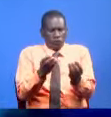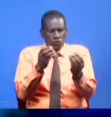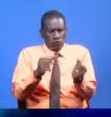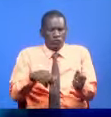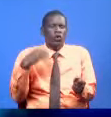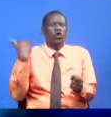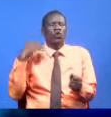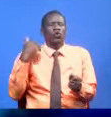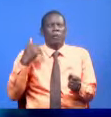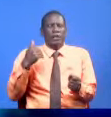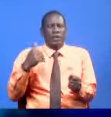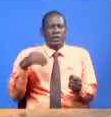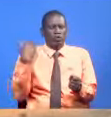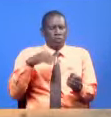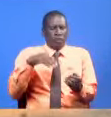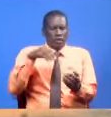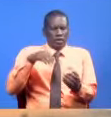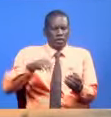the county.